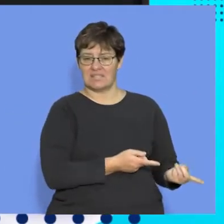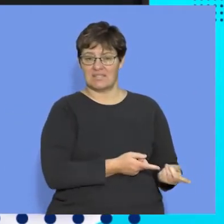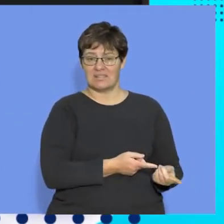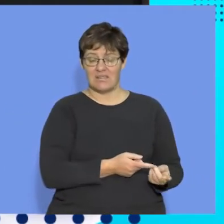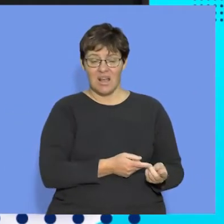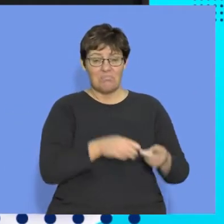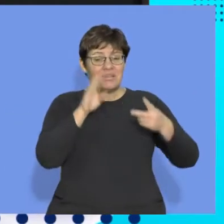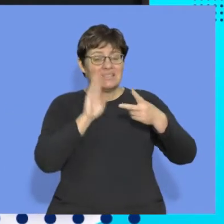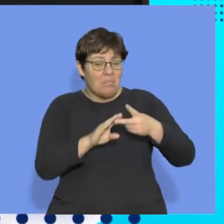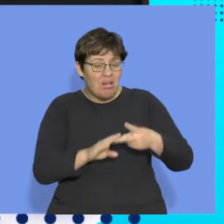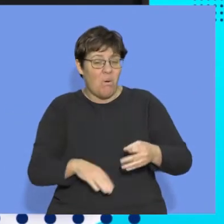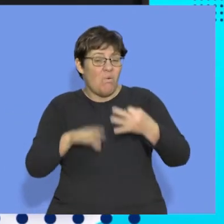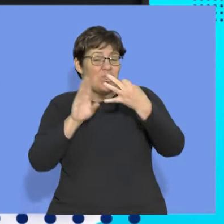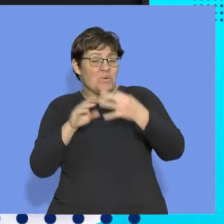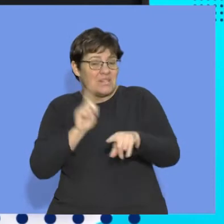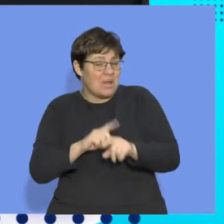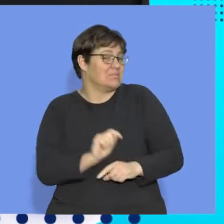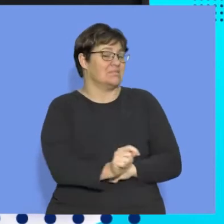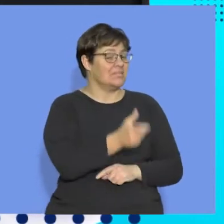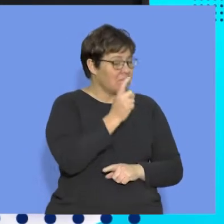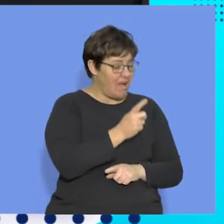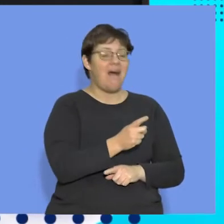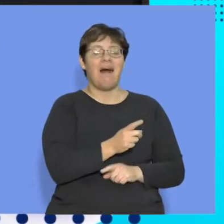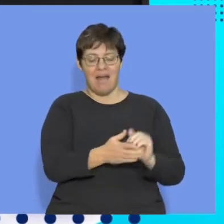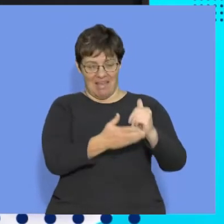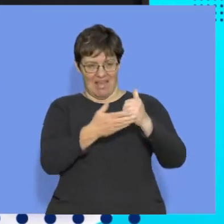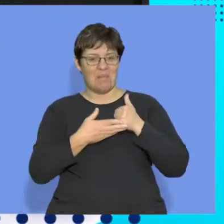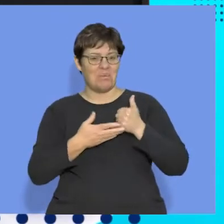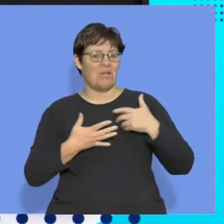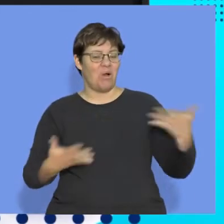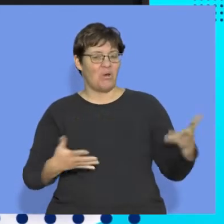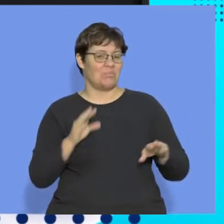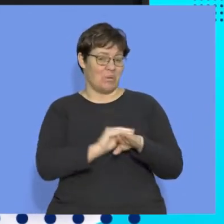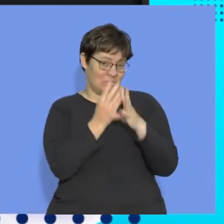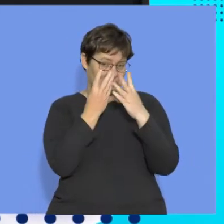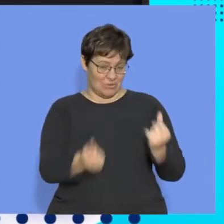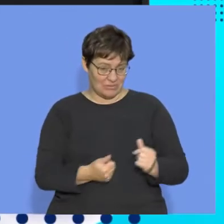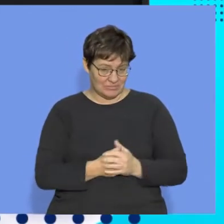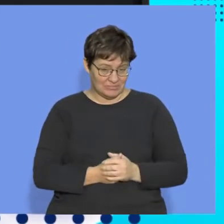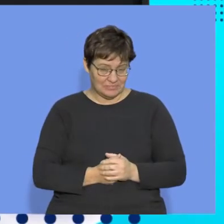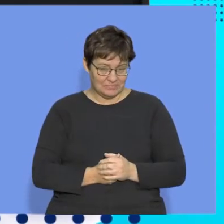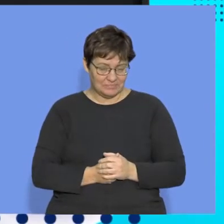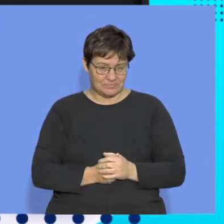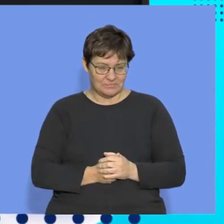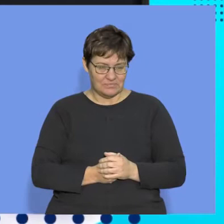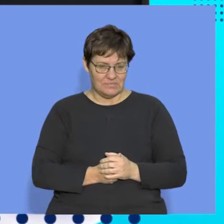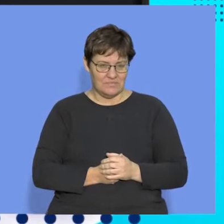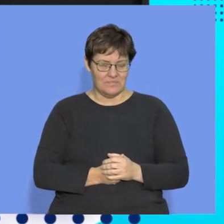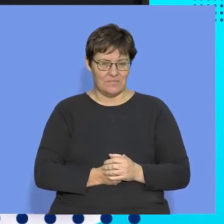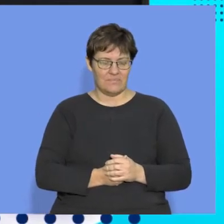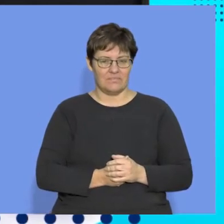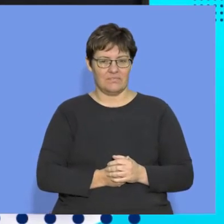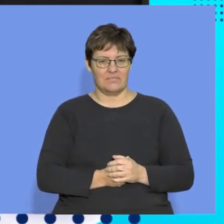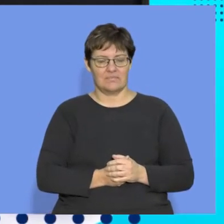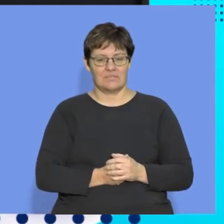flip it twice or three times, very useful to solve that problem using a tree diagram. Okay,